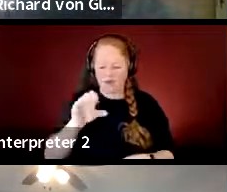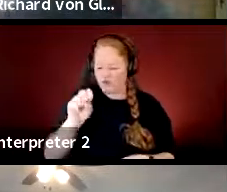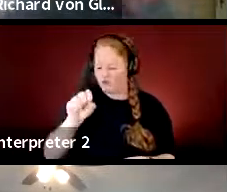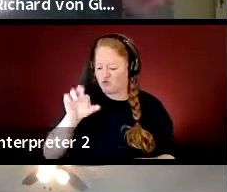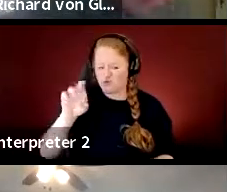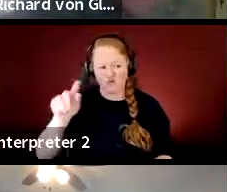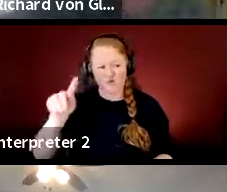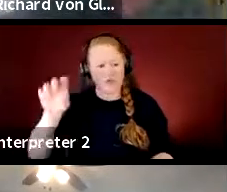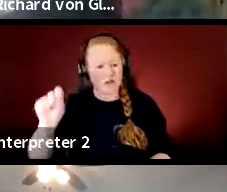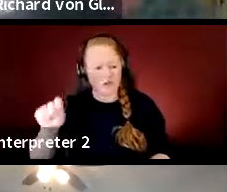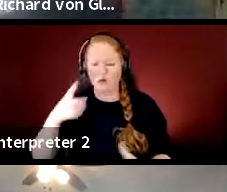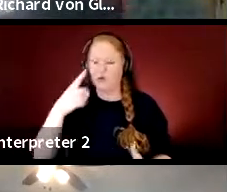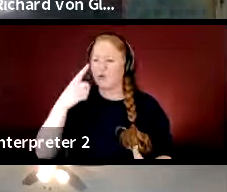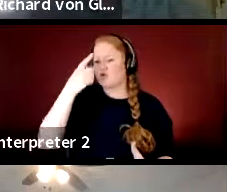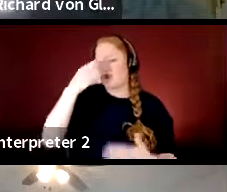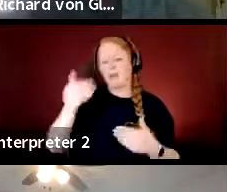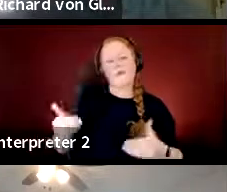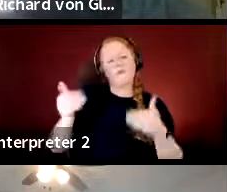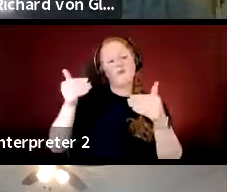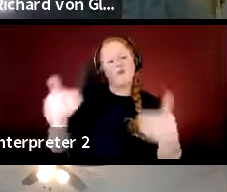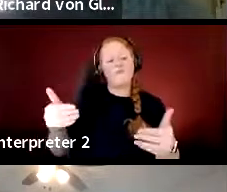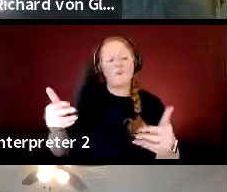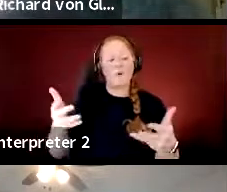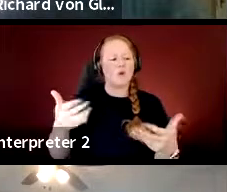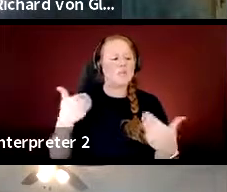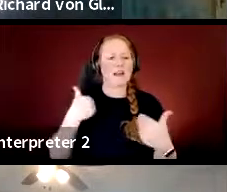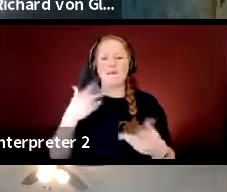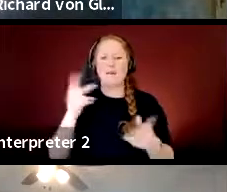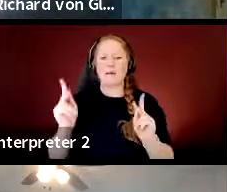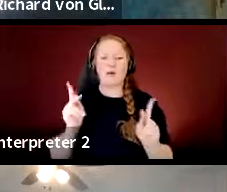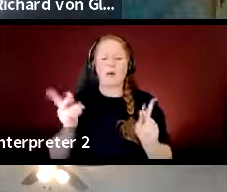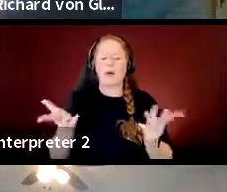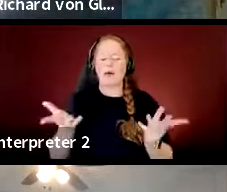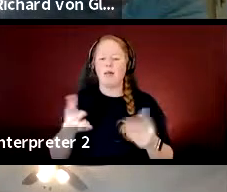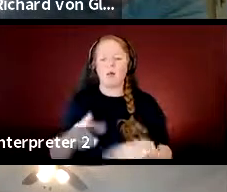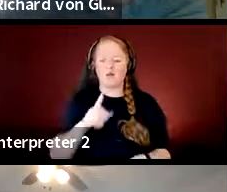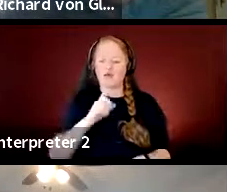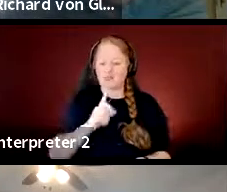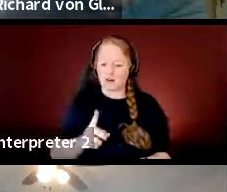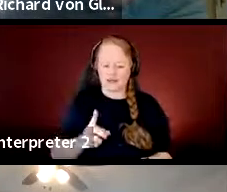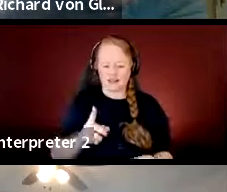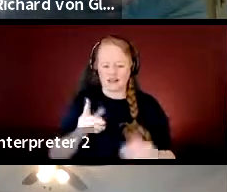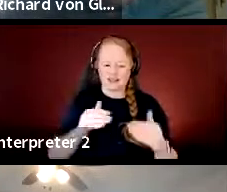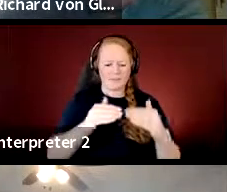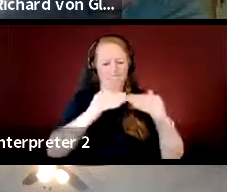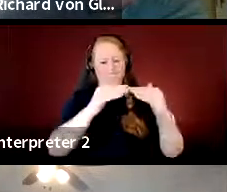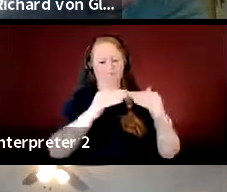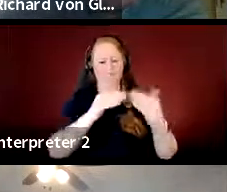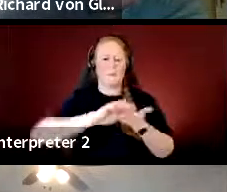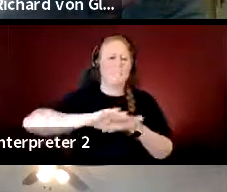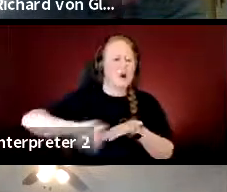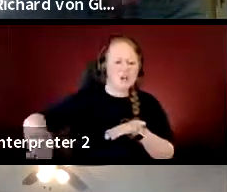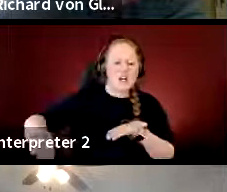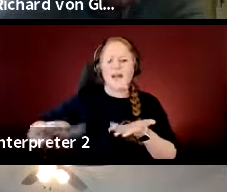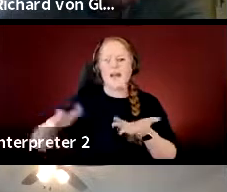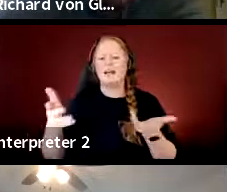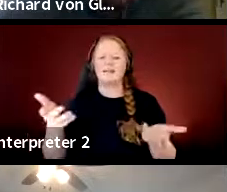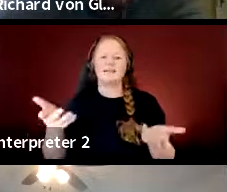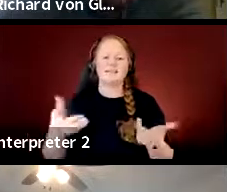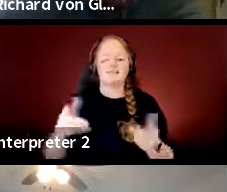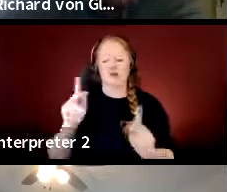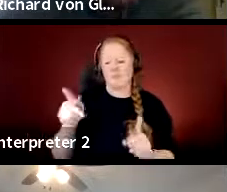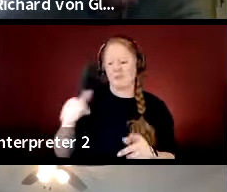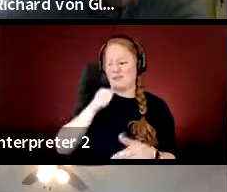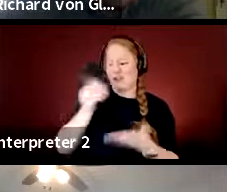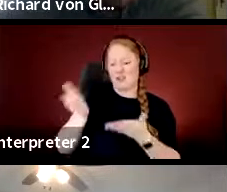for moving forward, kind of just having the people who are most marginalized being the ones that are receiving kind of the most relief and kind of so